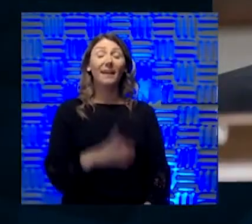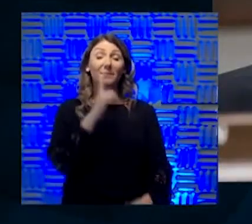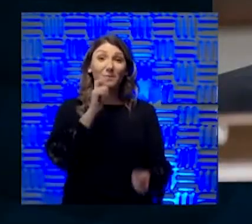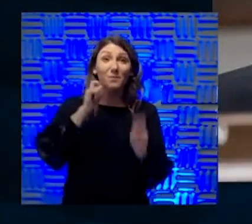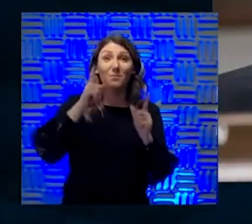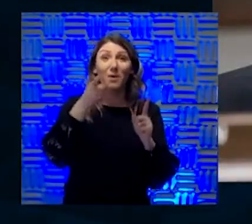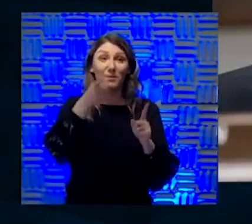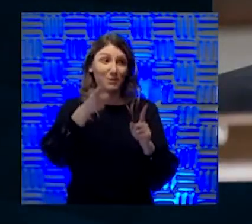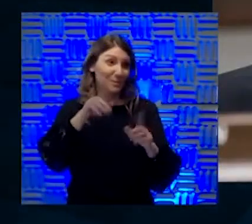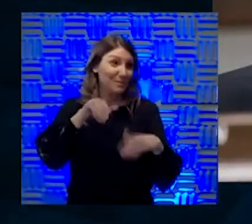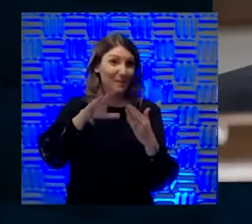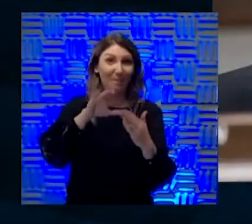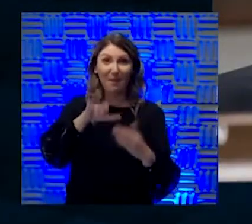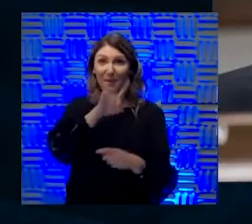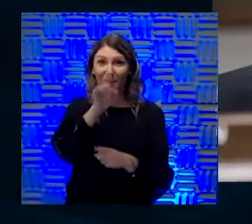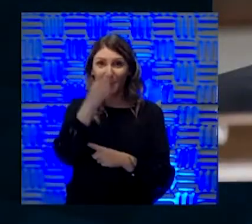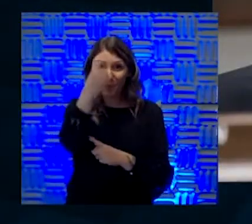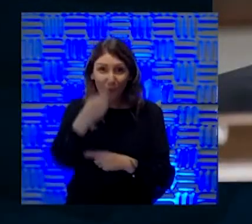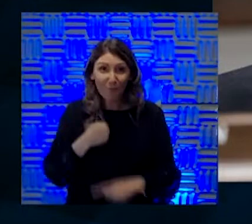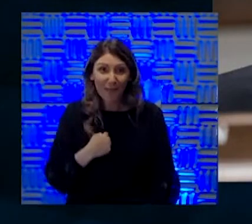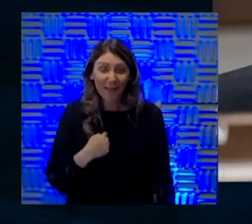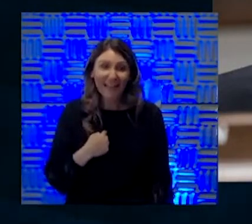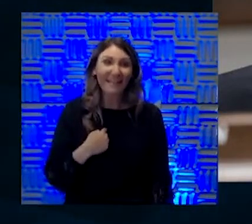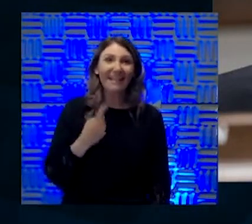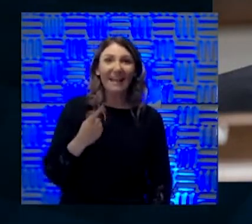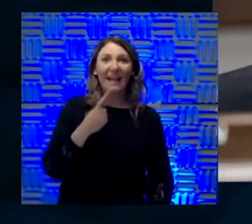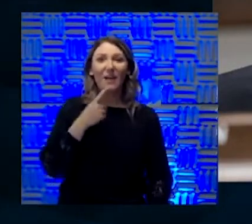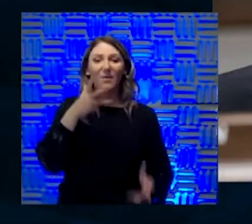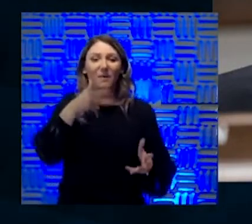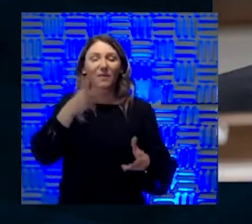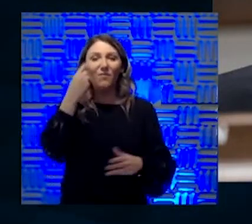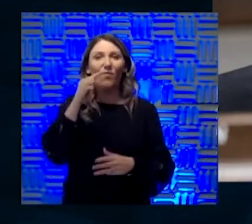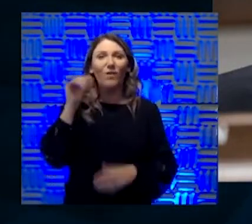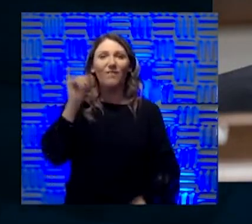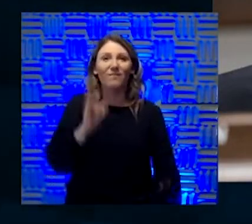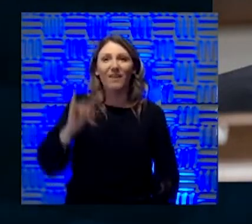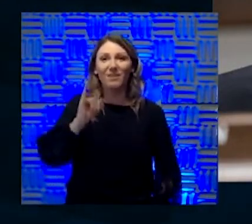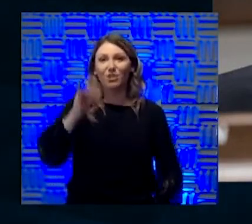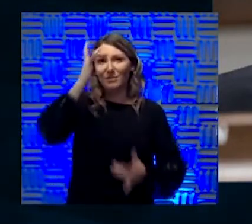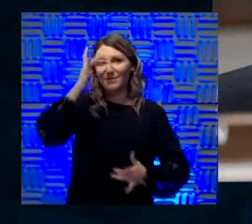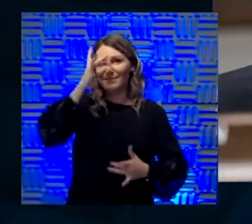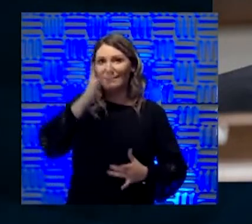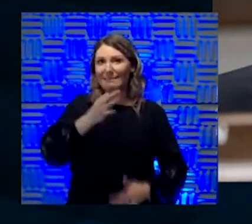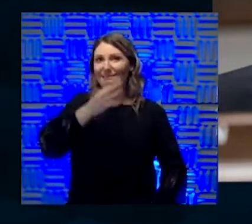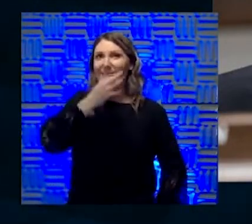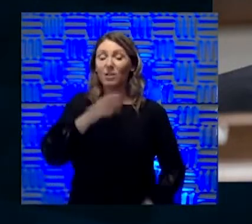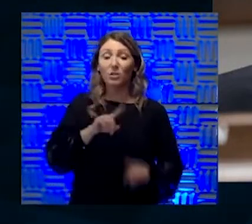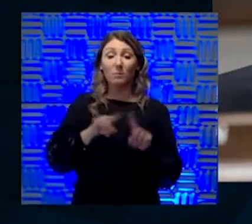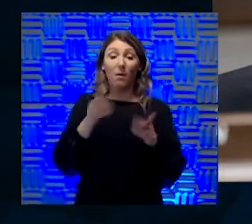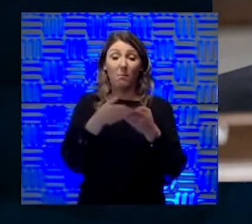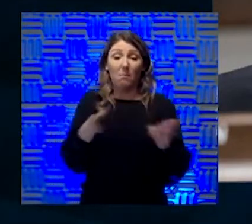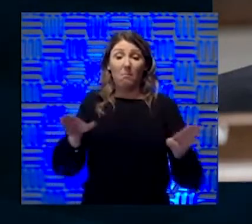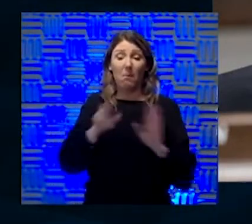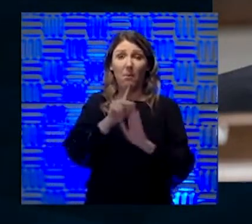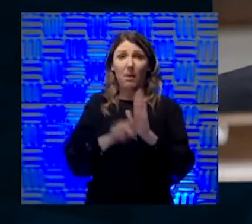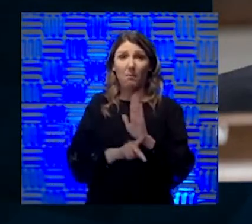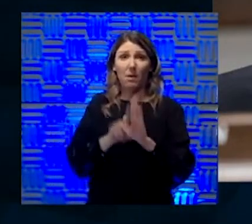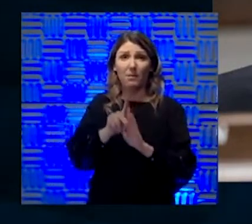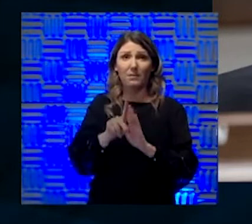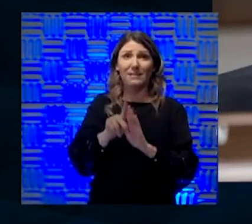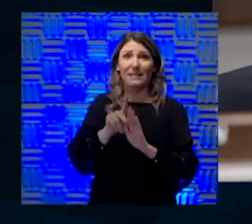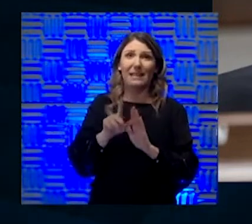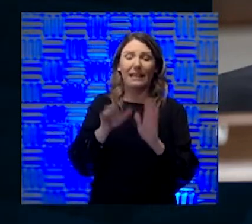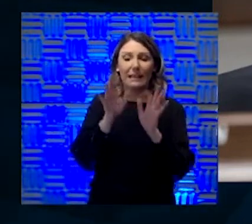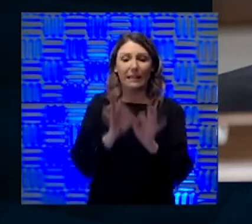this question to me. I would leave this to the infectious disease experts, but I would say as a public policy matter, information